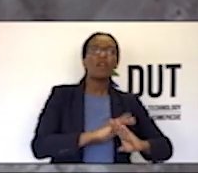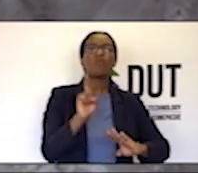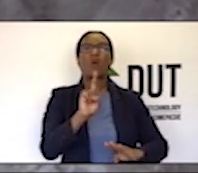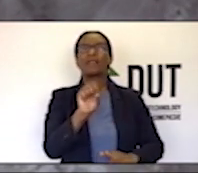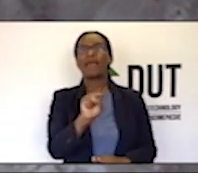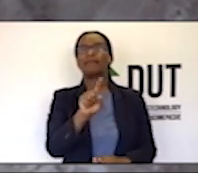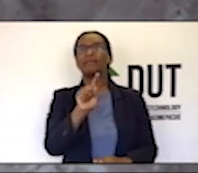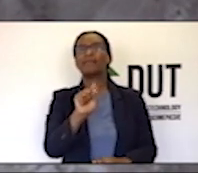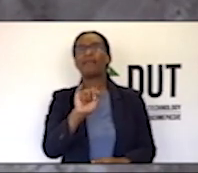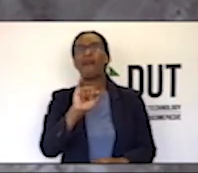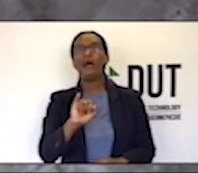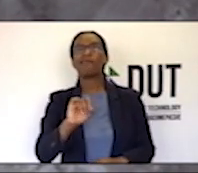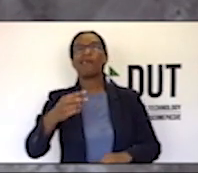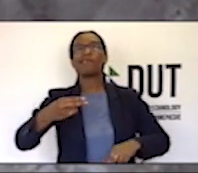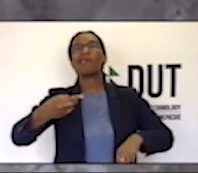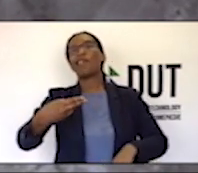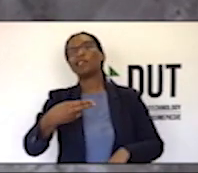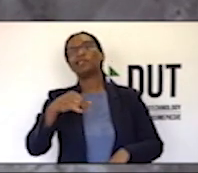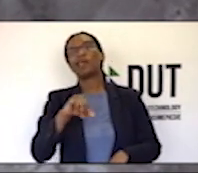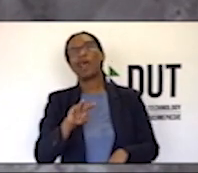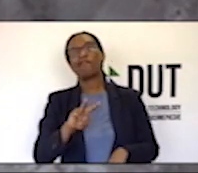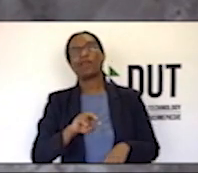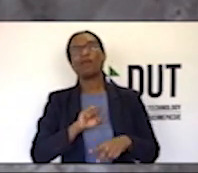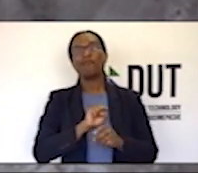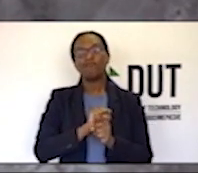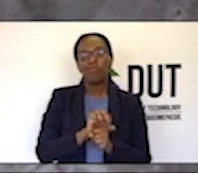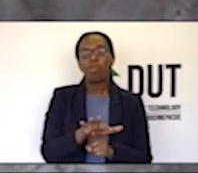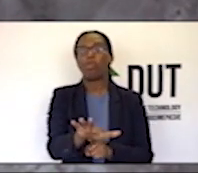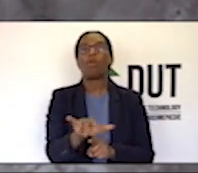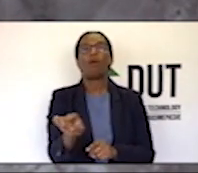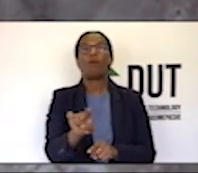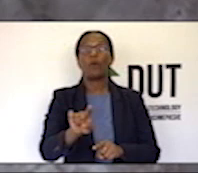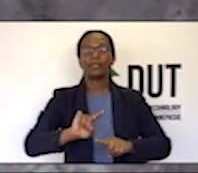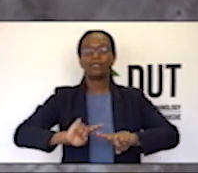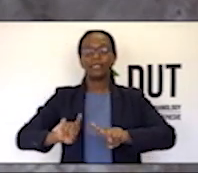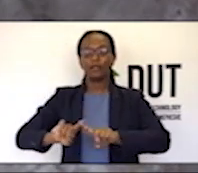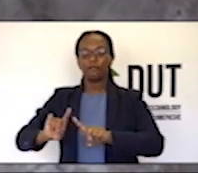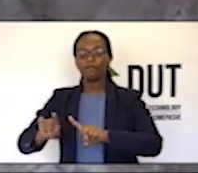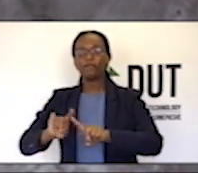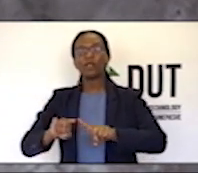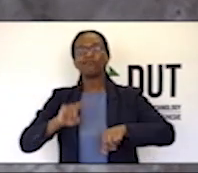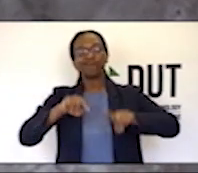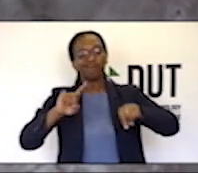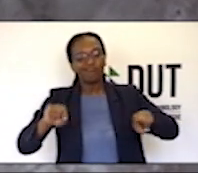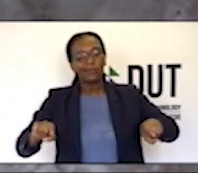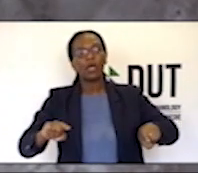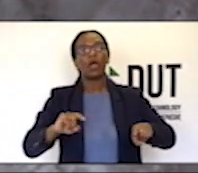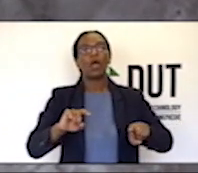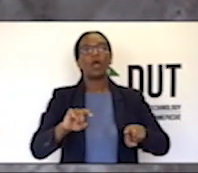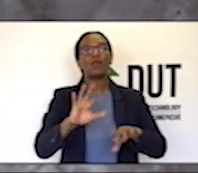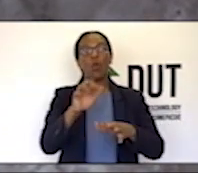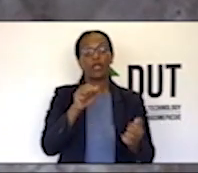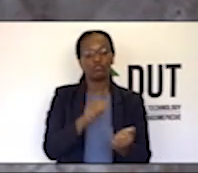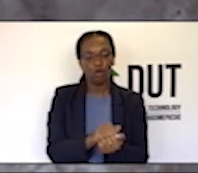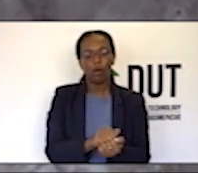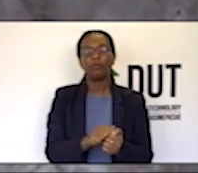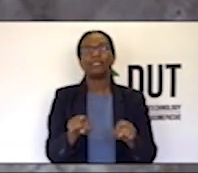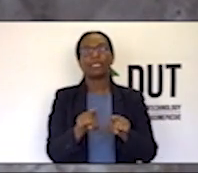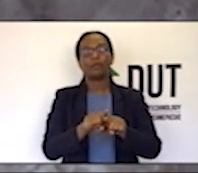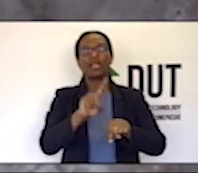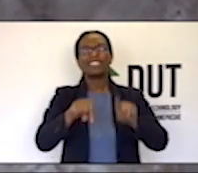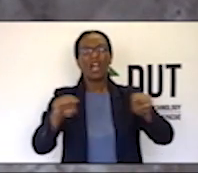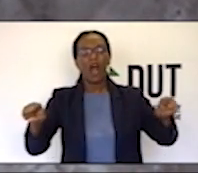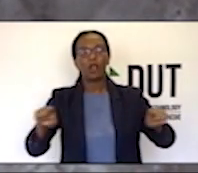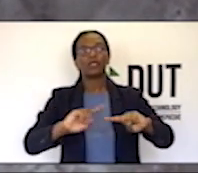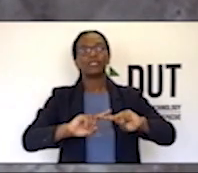TB, and HIV infections through workshops, trainings, as well as orientation